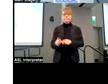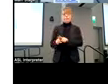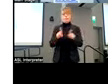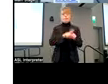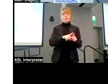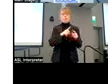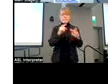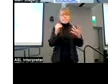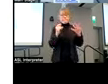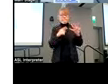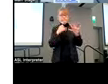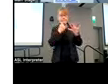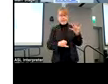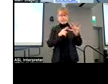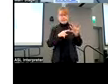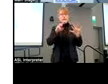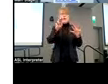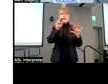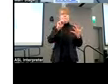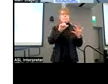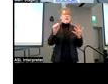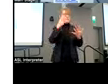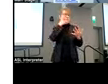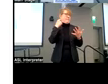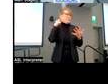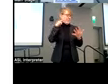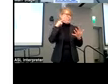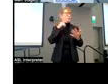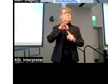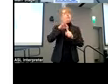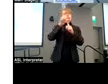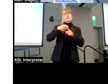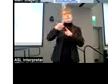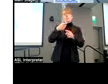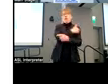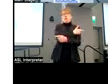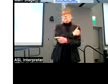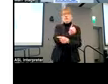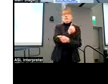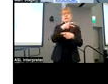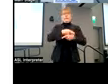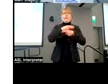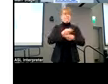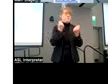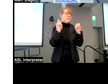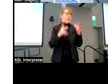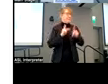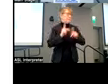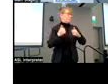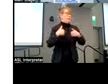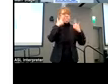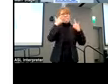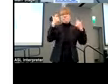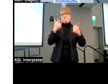Eye and Ear, which is our specialty hospital. And they care for many patients that have visual impairment. And one of the researchers there actually